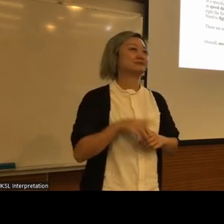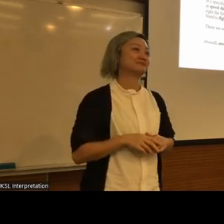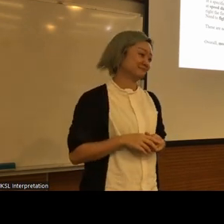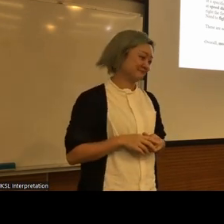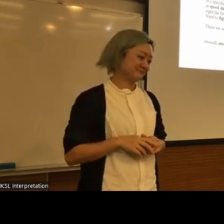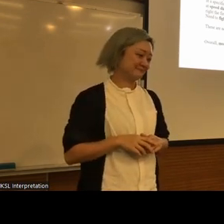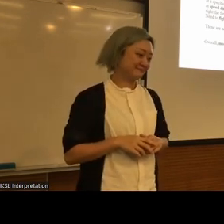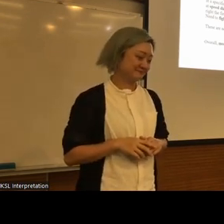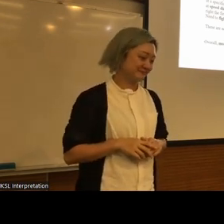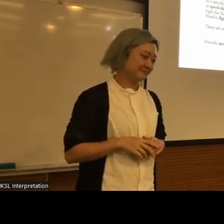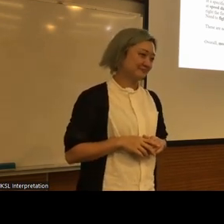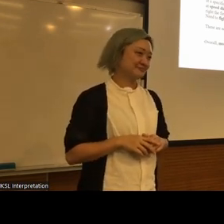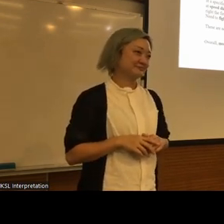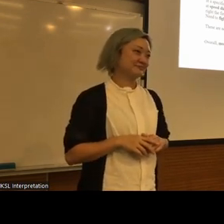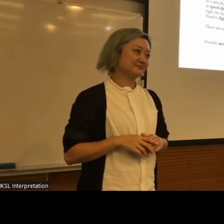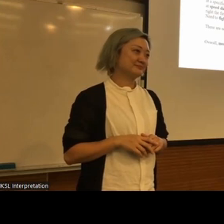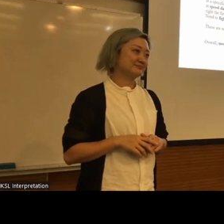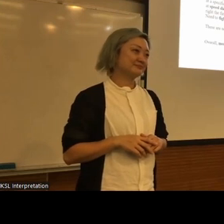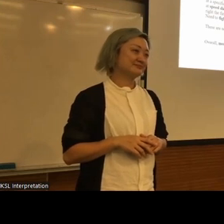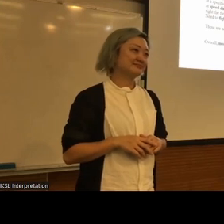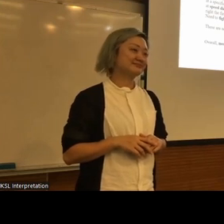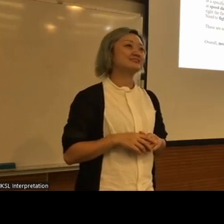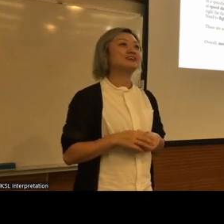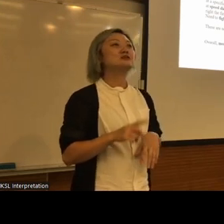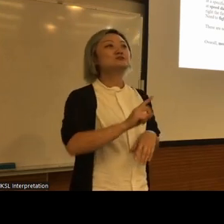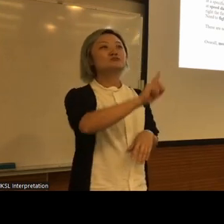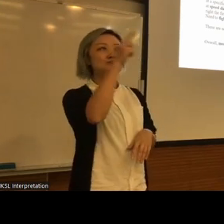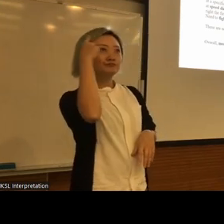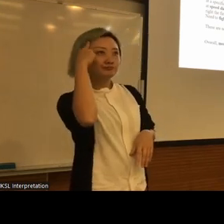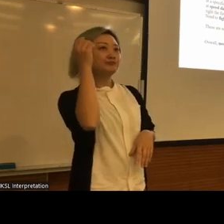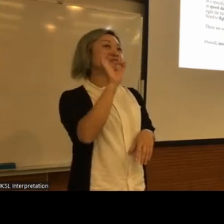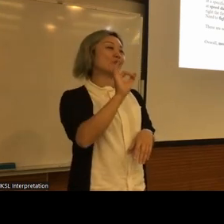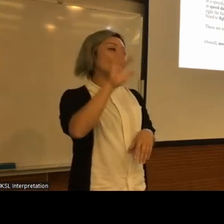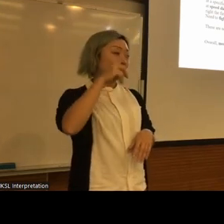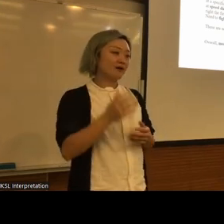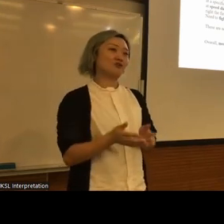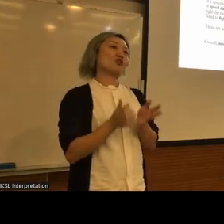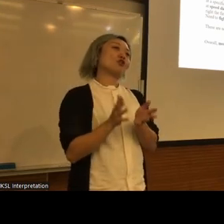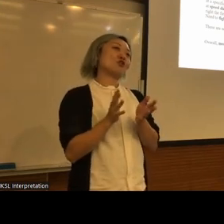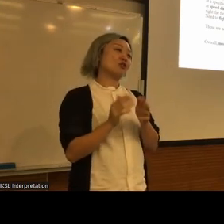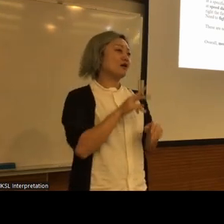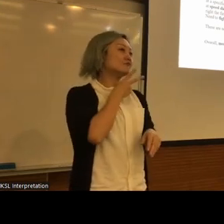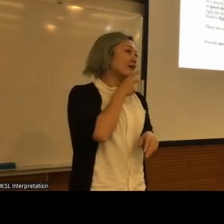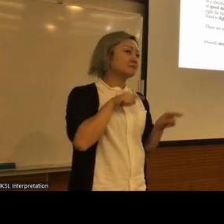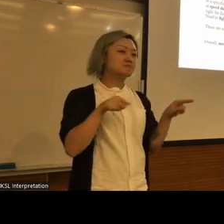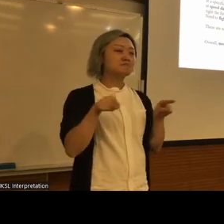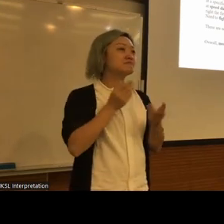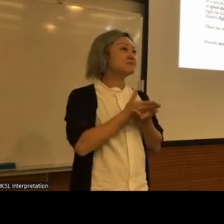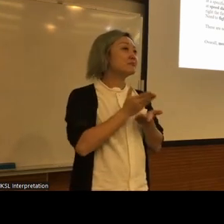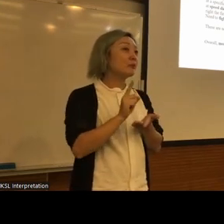Another thing that is very important that people don't think about is that in interpreting, you need